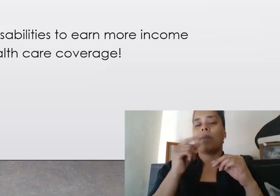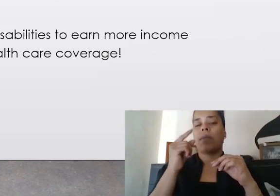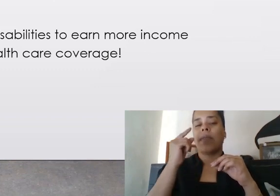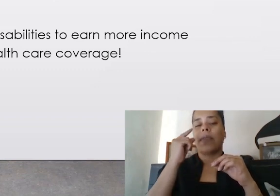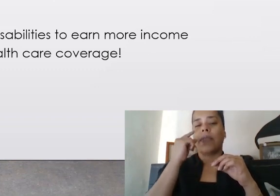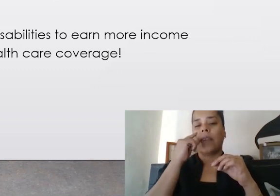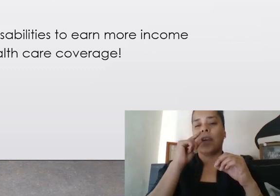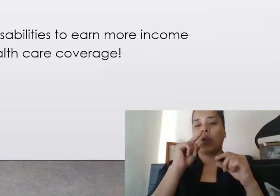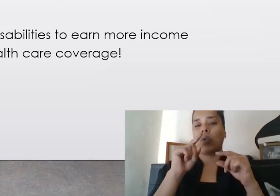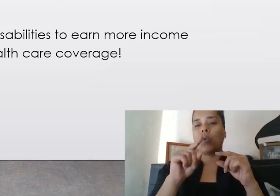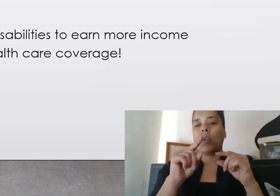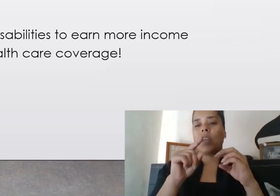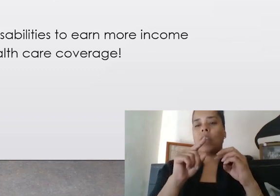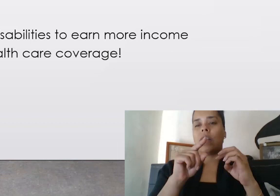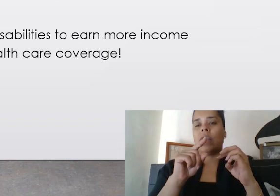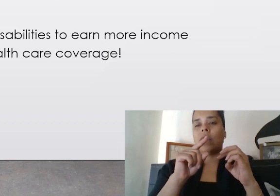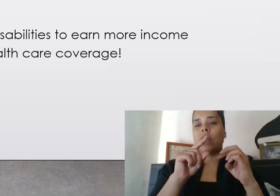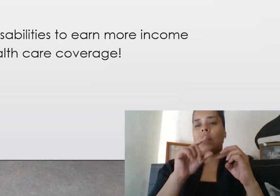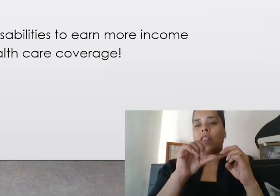Social Security